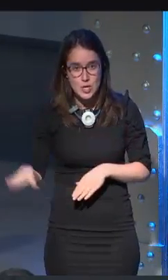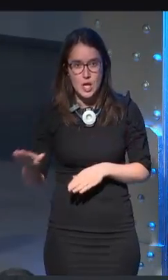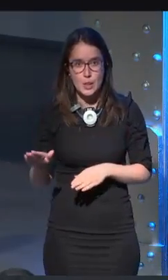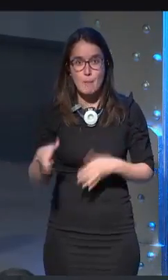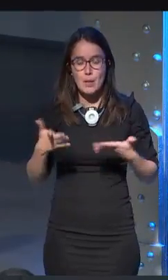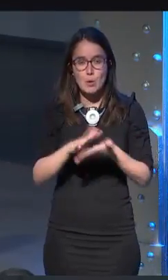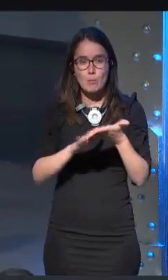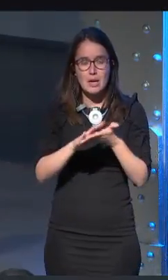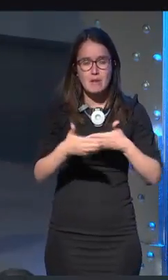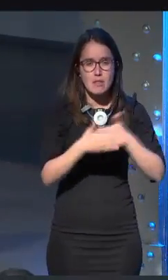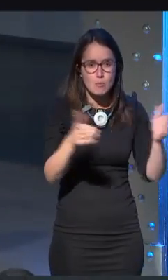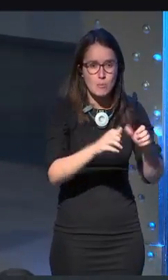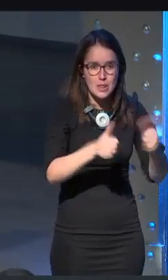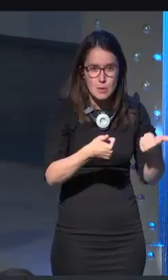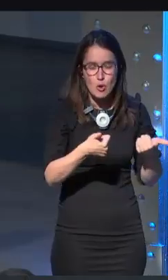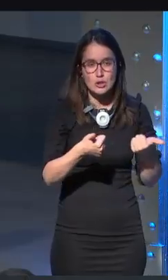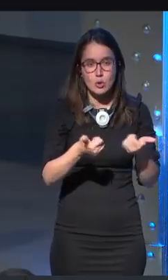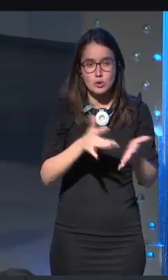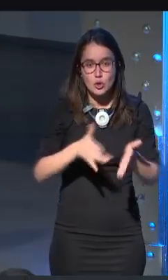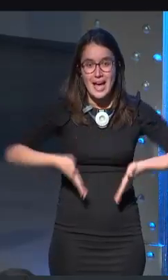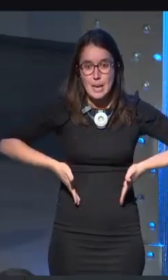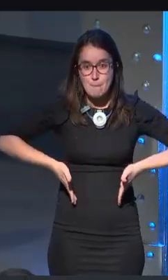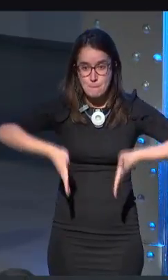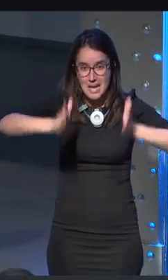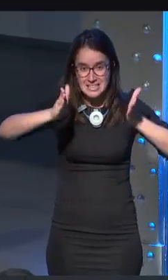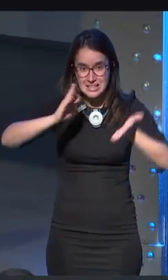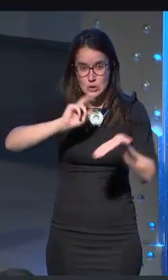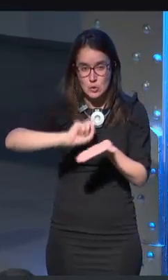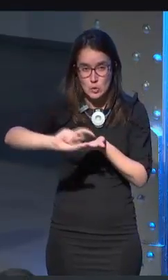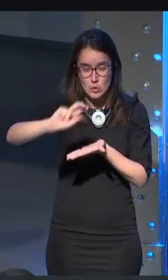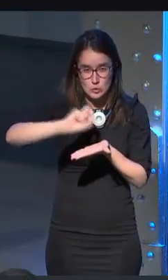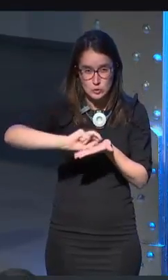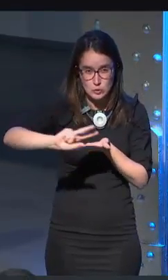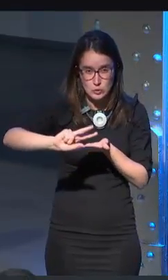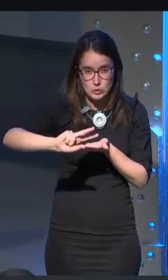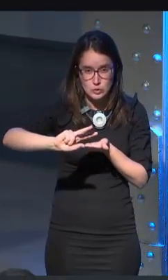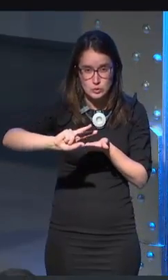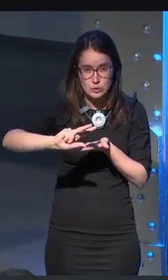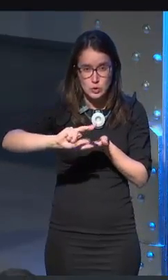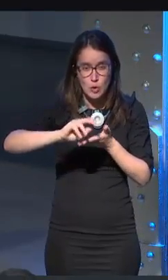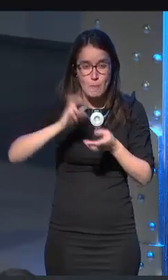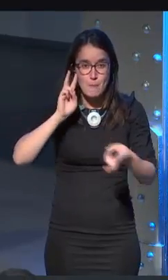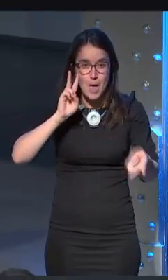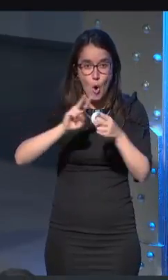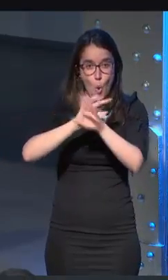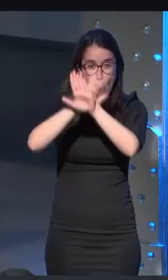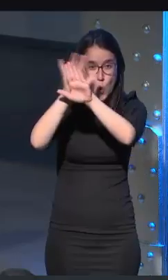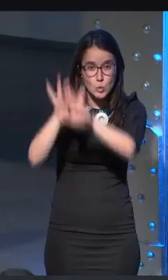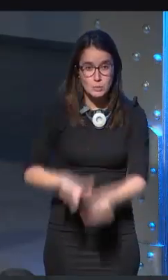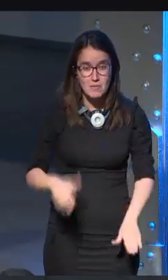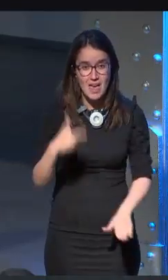childhood. But to me, the beginning is that moment at the corridor towards